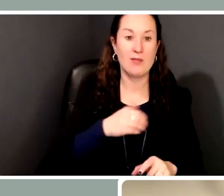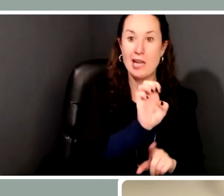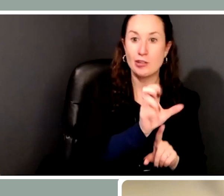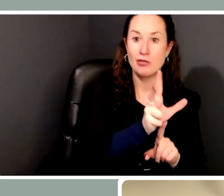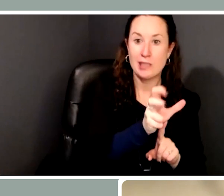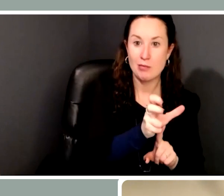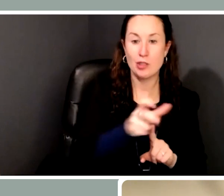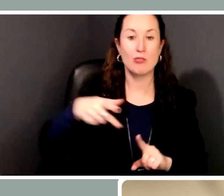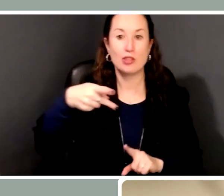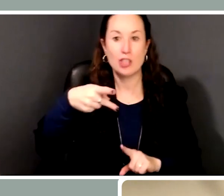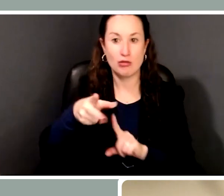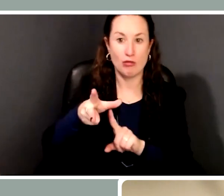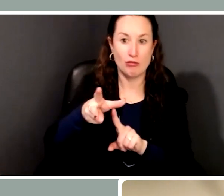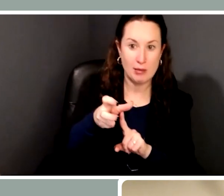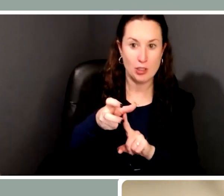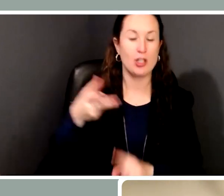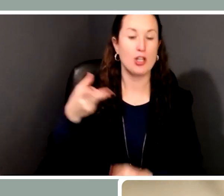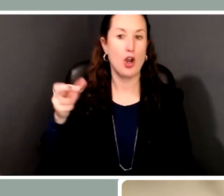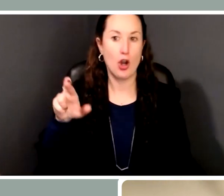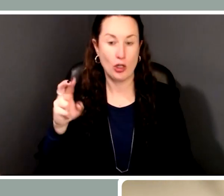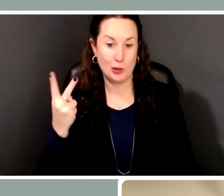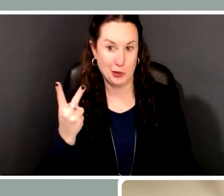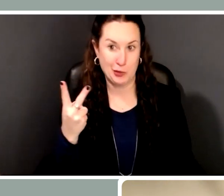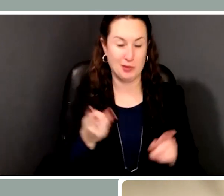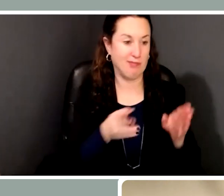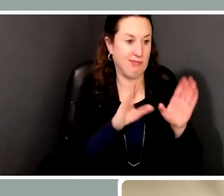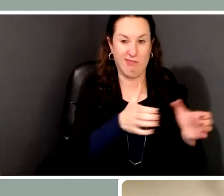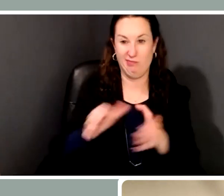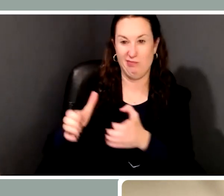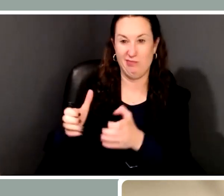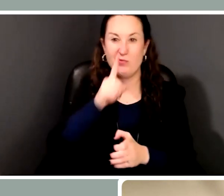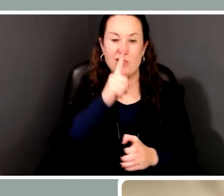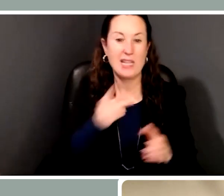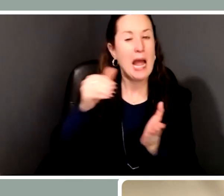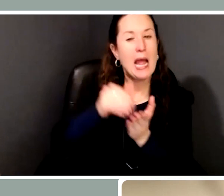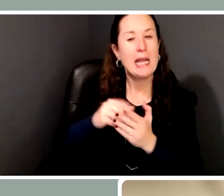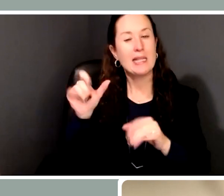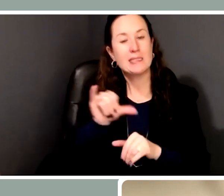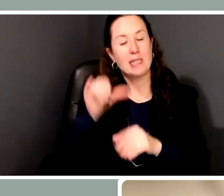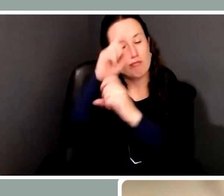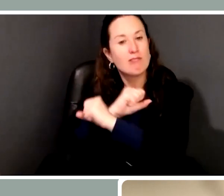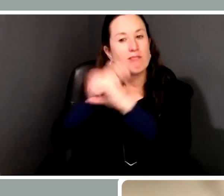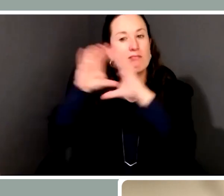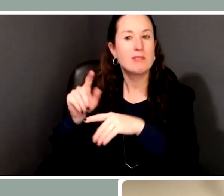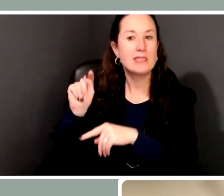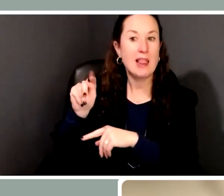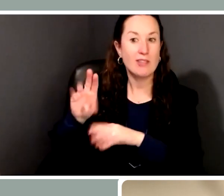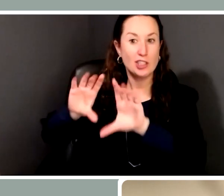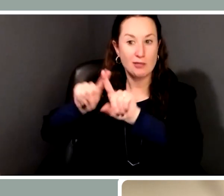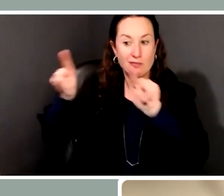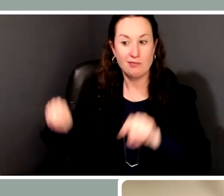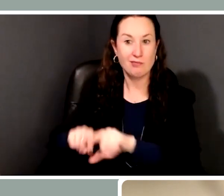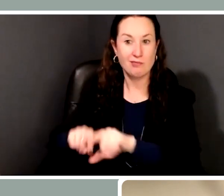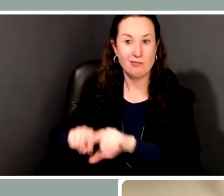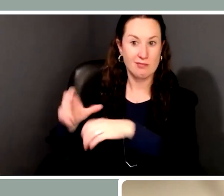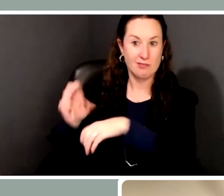progesterone receptor, and HER2. And these are all like these antennae that are sticking up there. They're these proteins that are sitting either on the cell surface or within